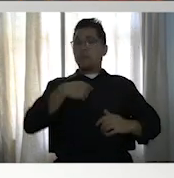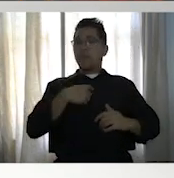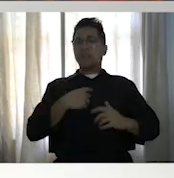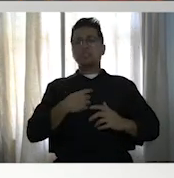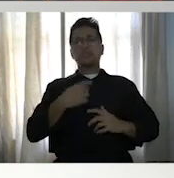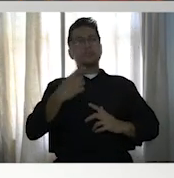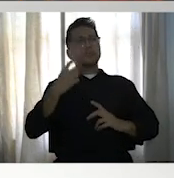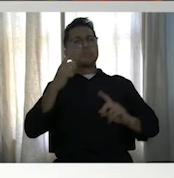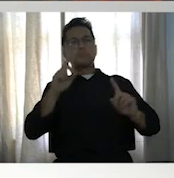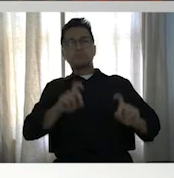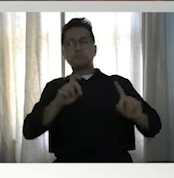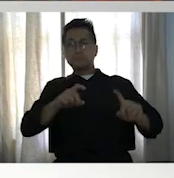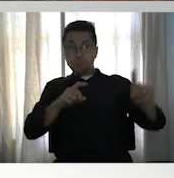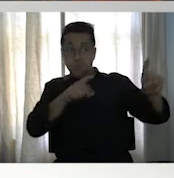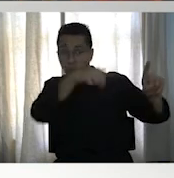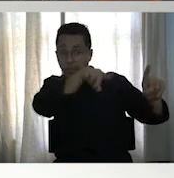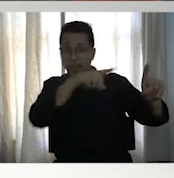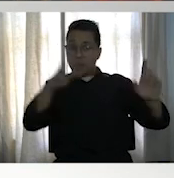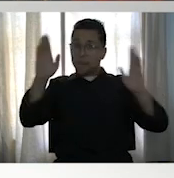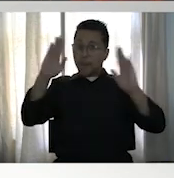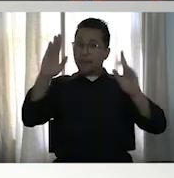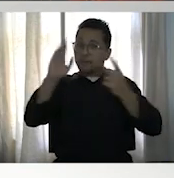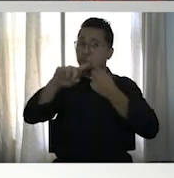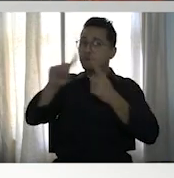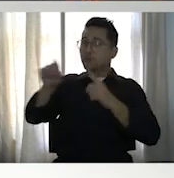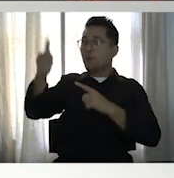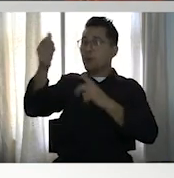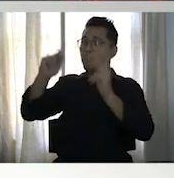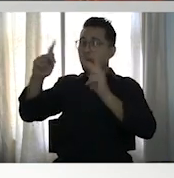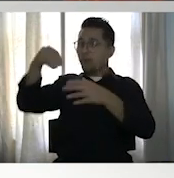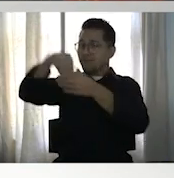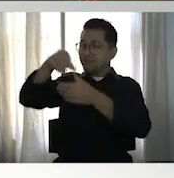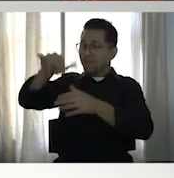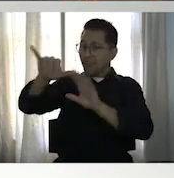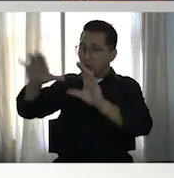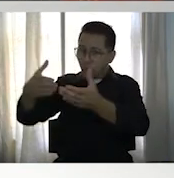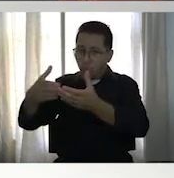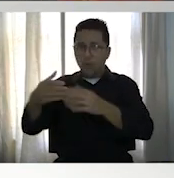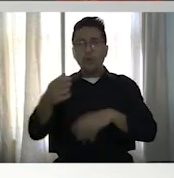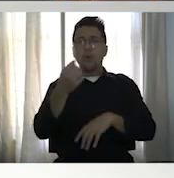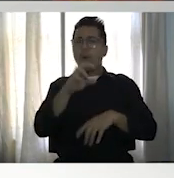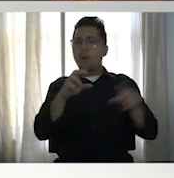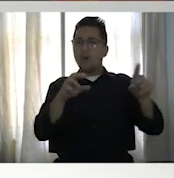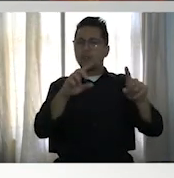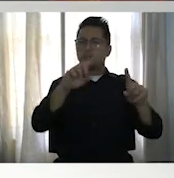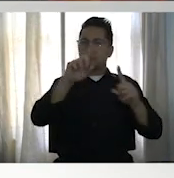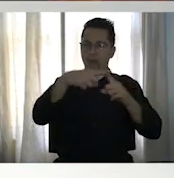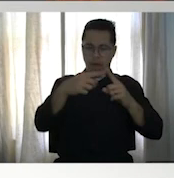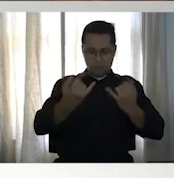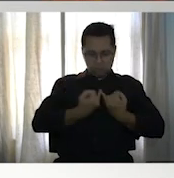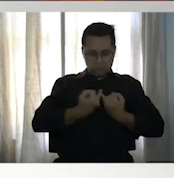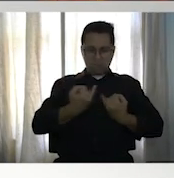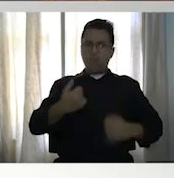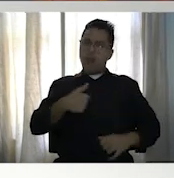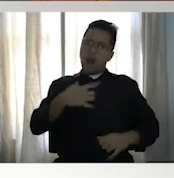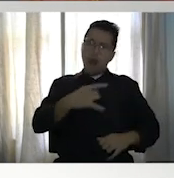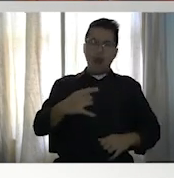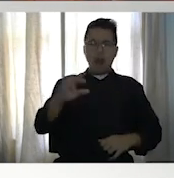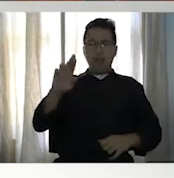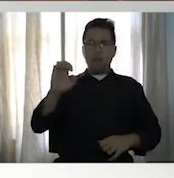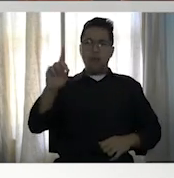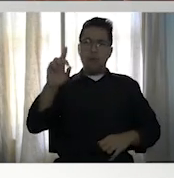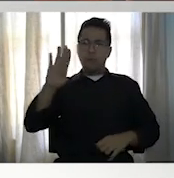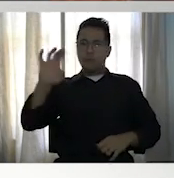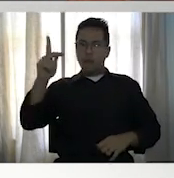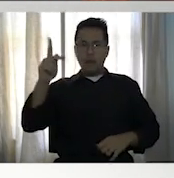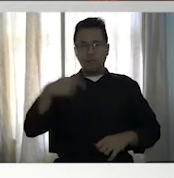see, were they paying attention to the other people in the group? Or was it all about themselves? You know, I like Roblox and I don't care what you like, you